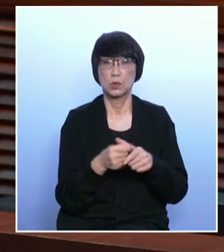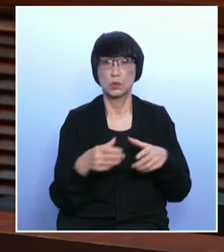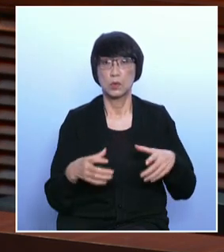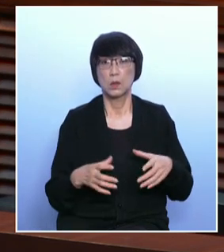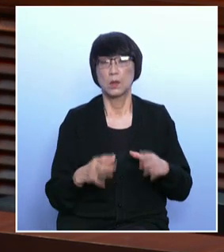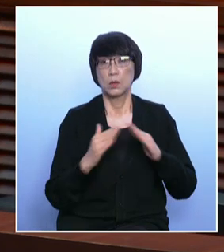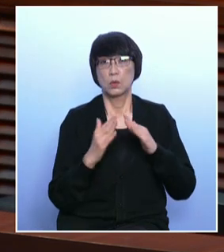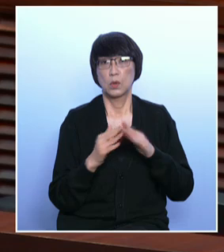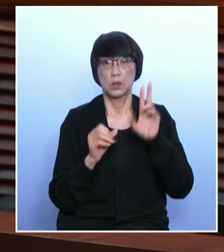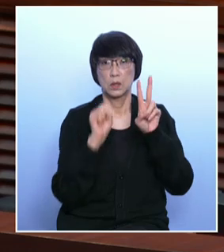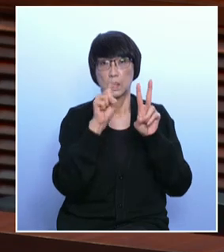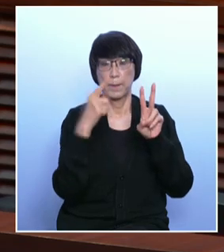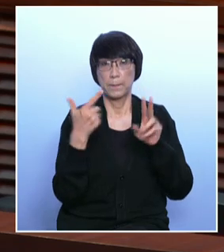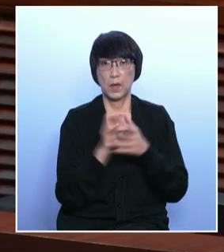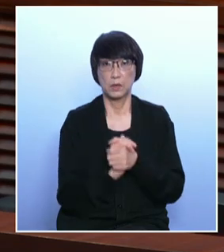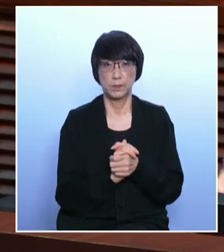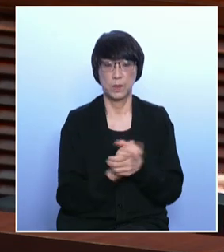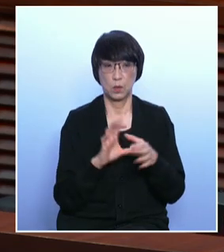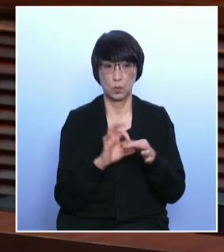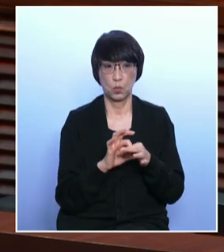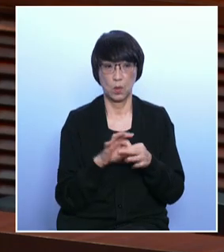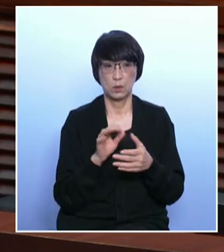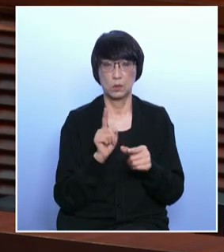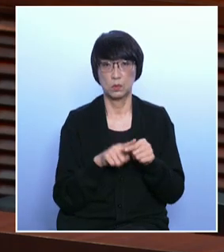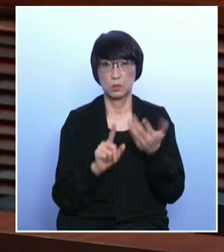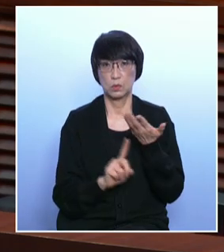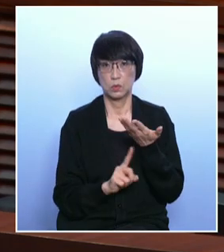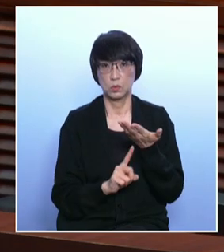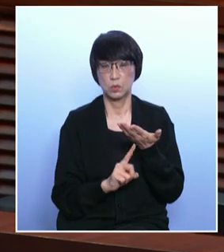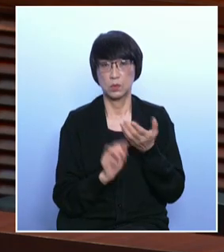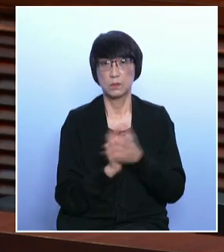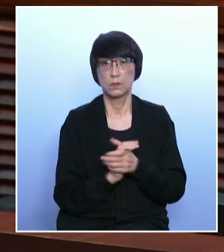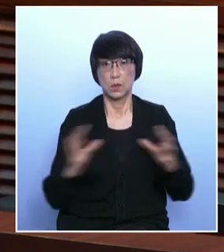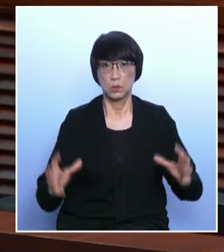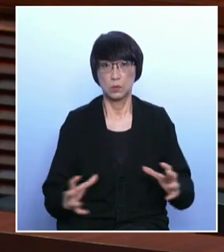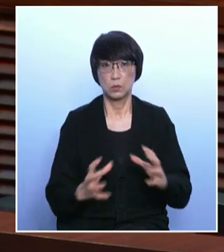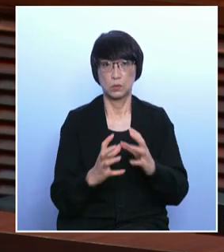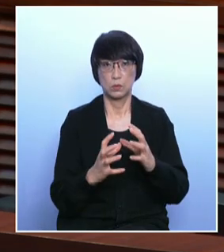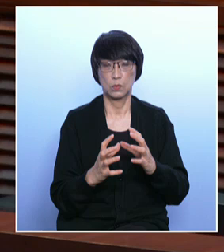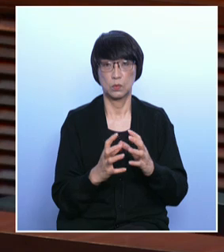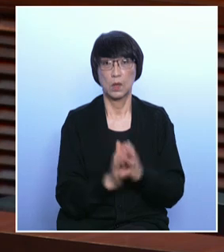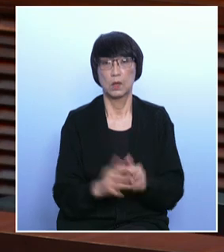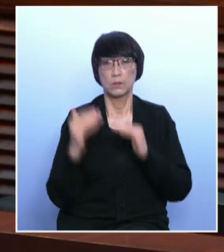reports issued by the Office of the Ombudsman in 2018.